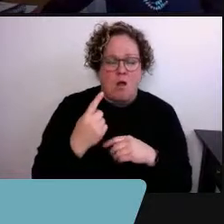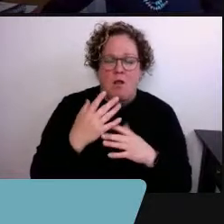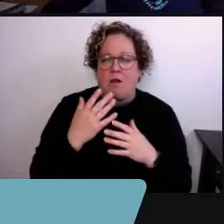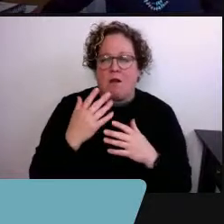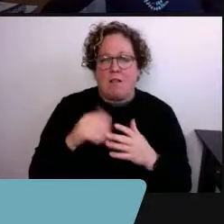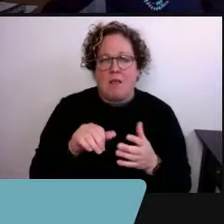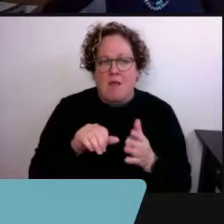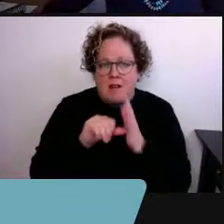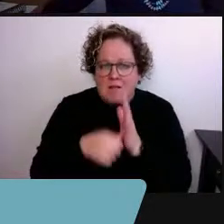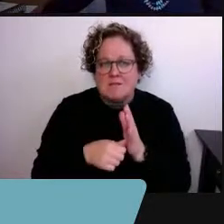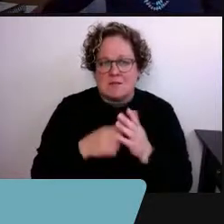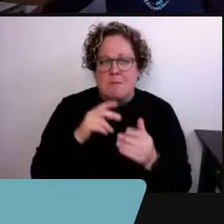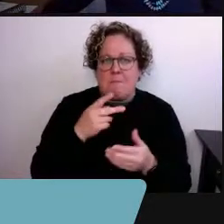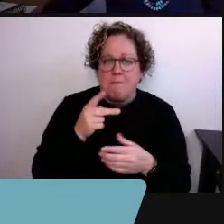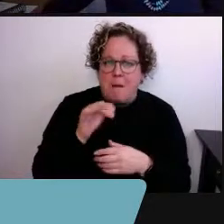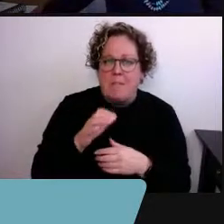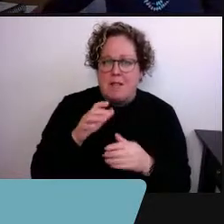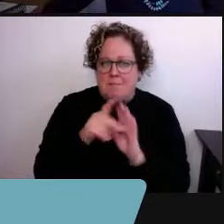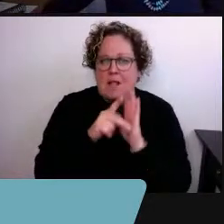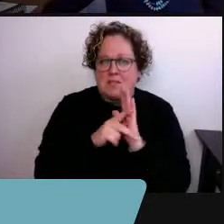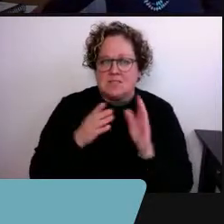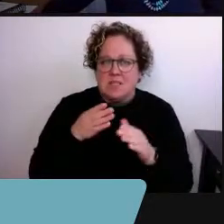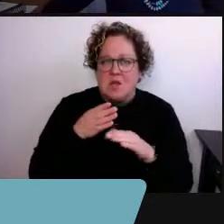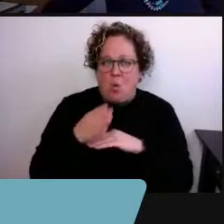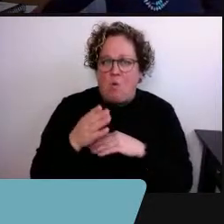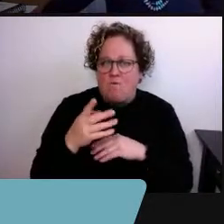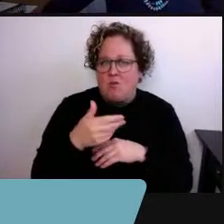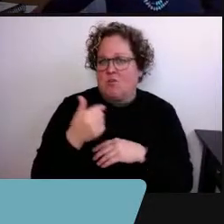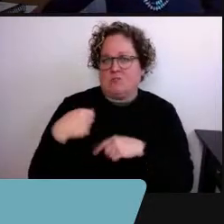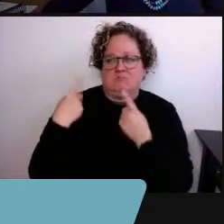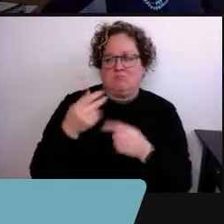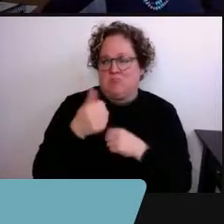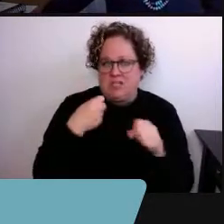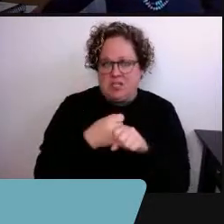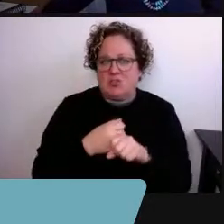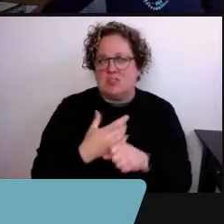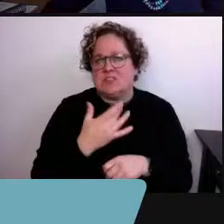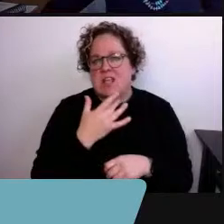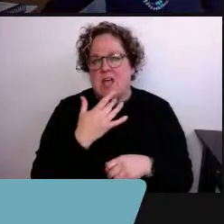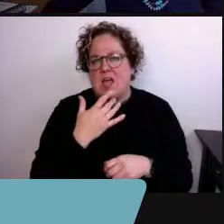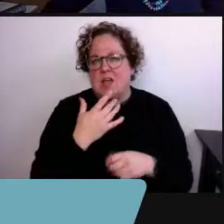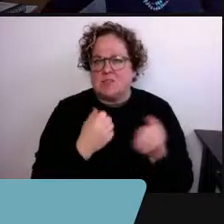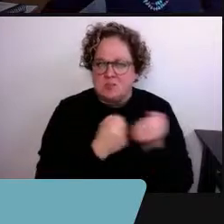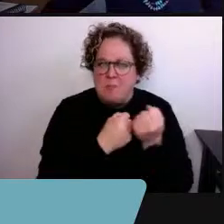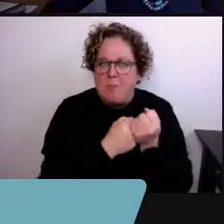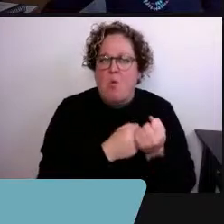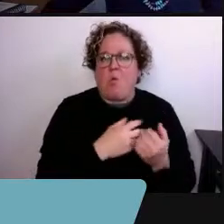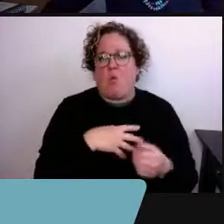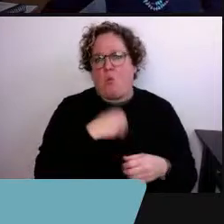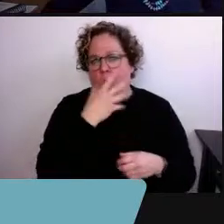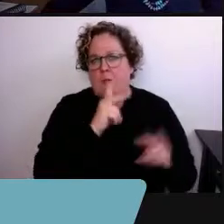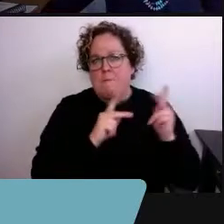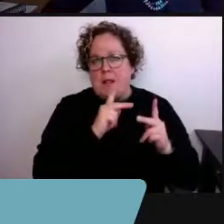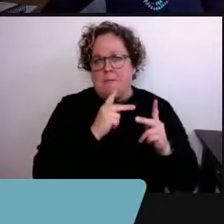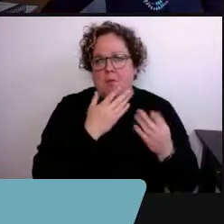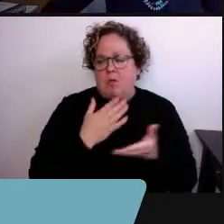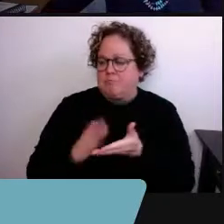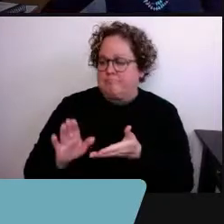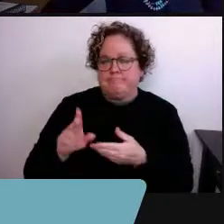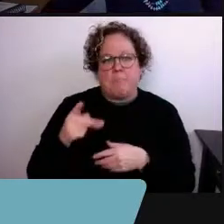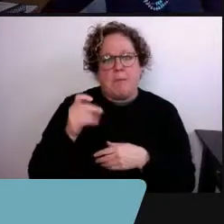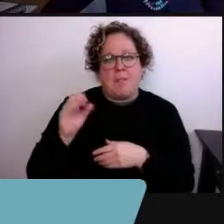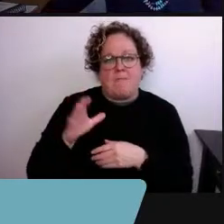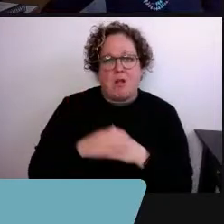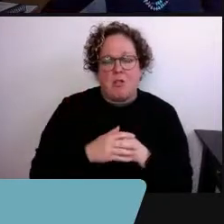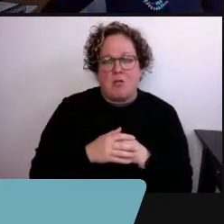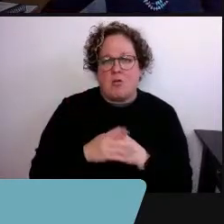last many decades that favored white people versus people of color. And it really helps give you a foundation of how those